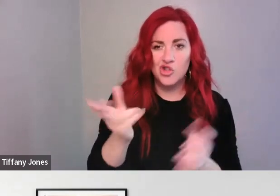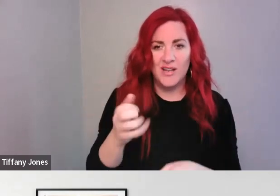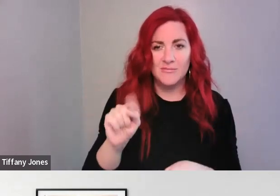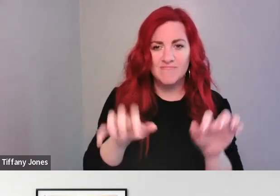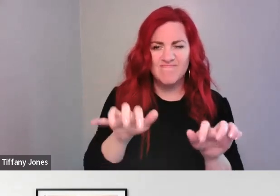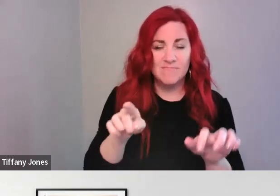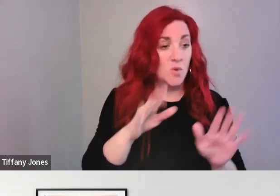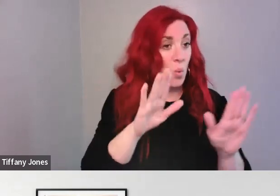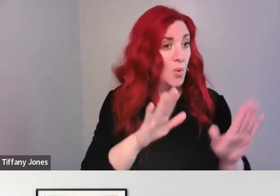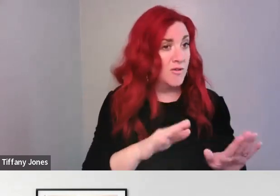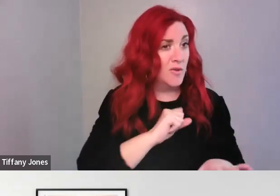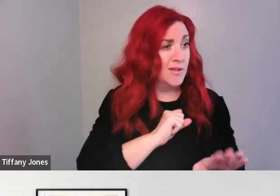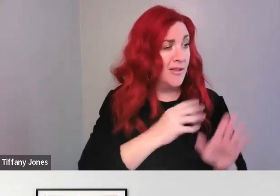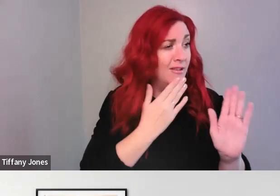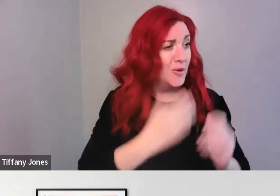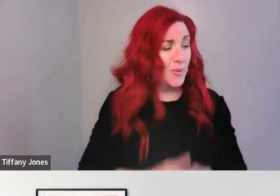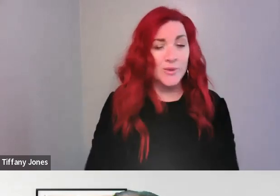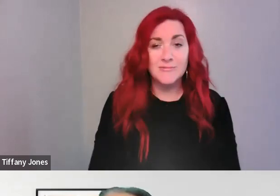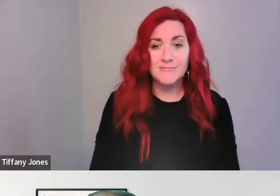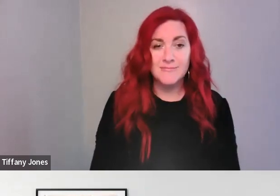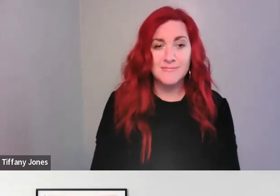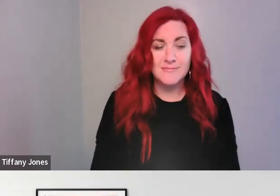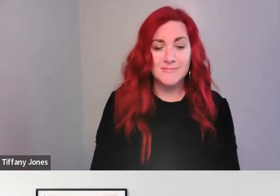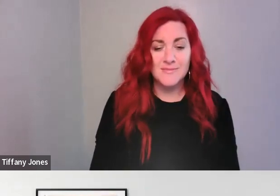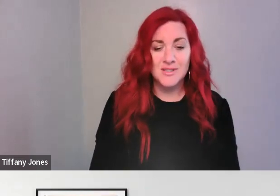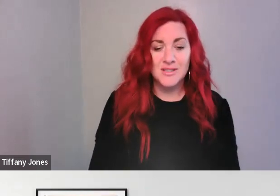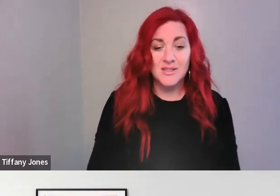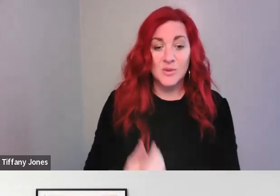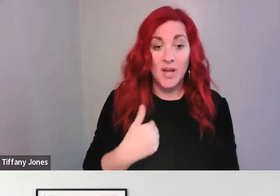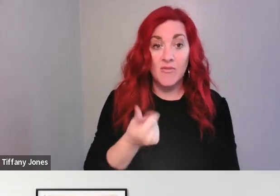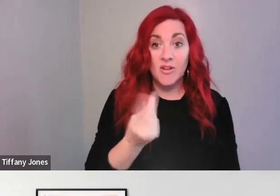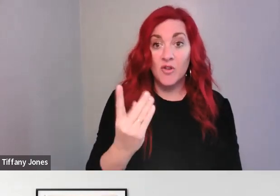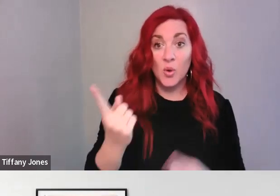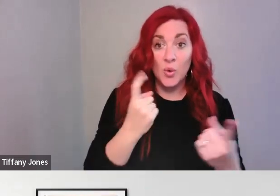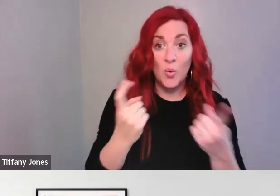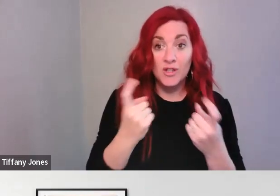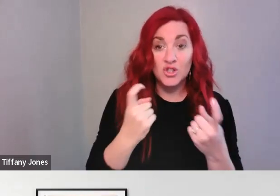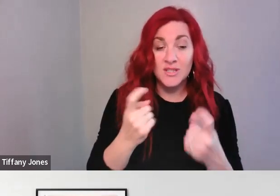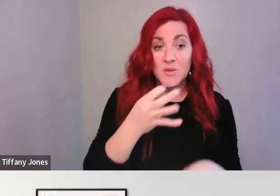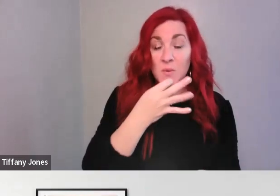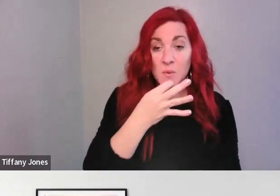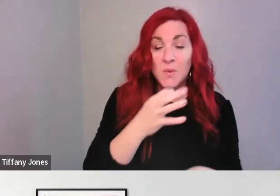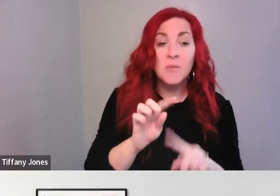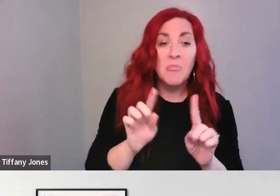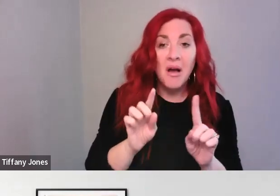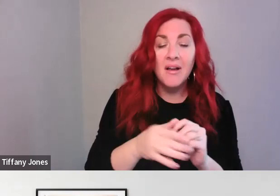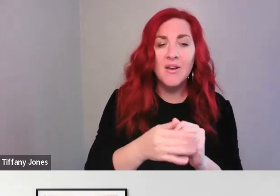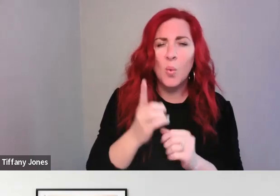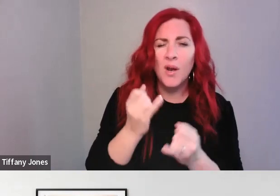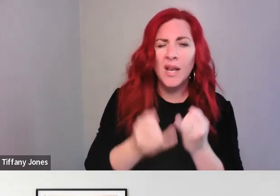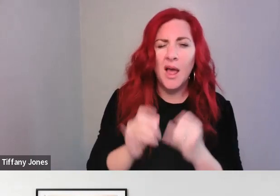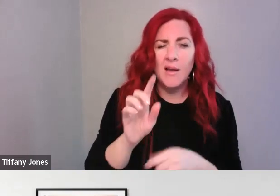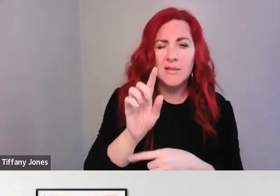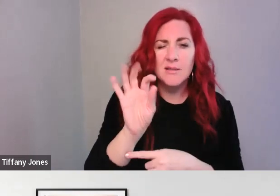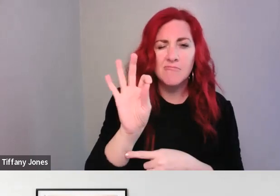Wonderful. Thank you. I know we've got a few questions here coming up, but one last thing that I